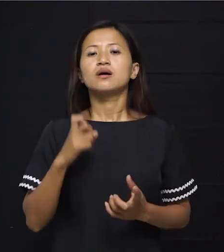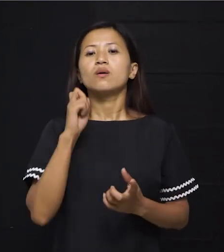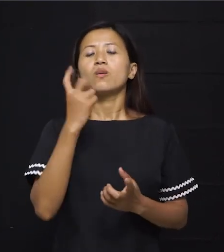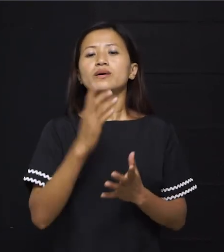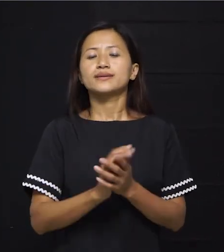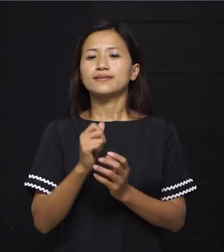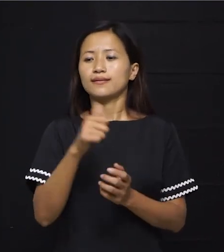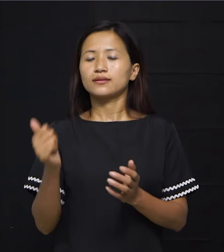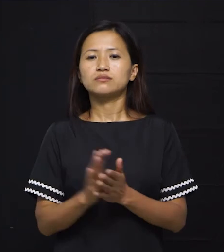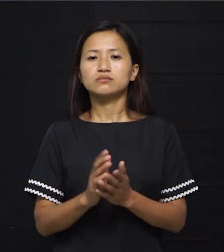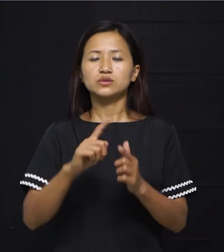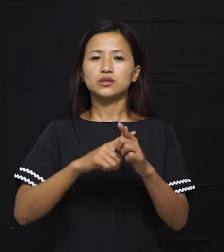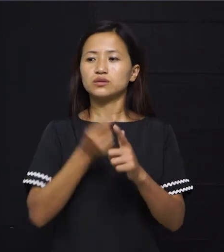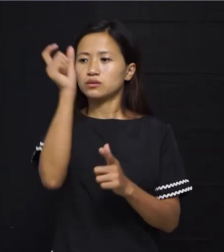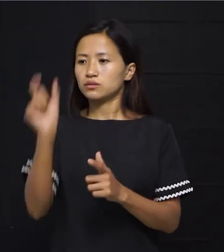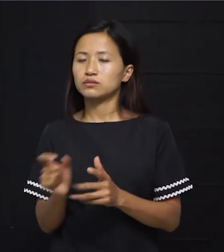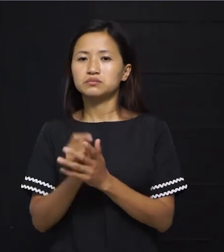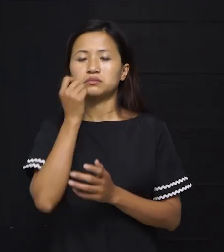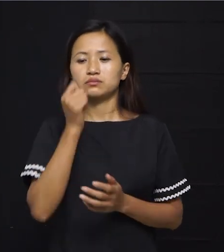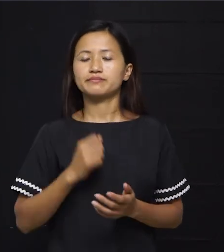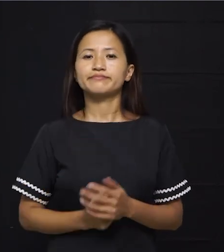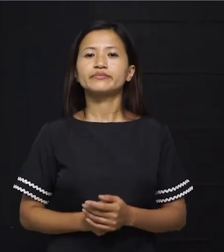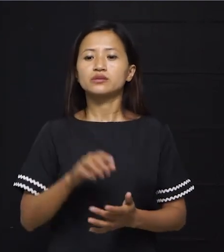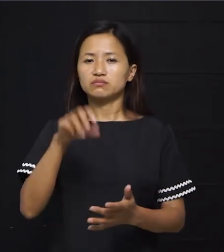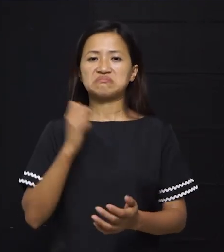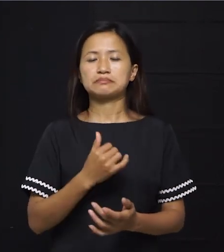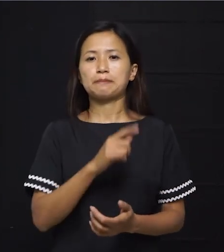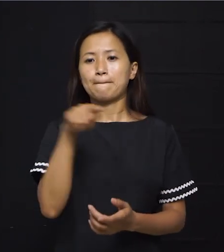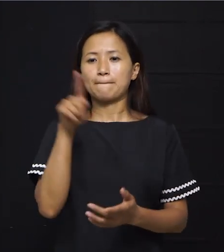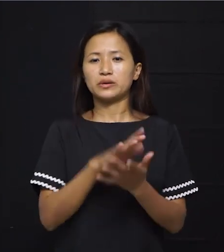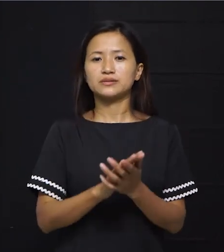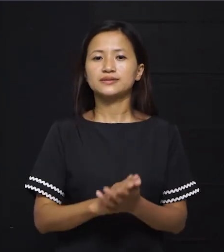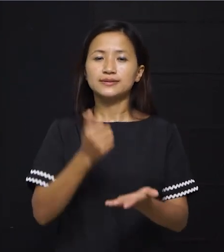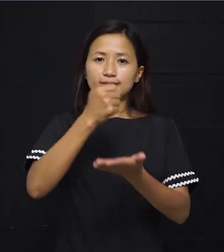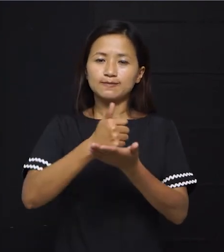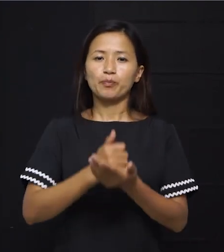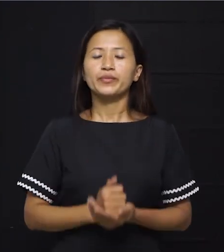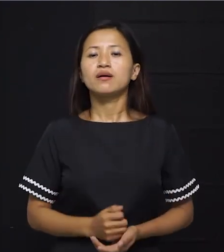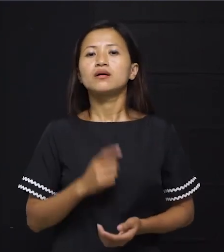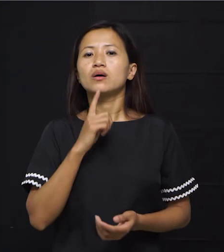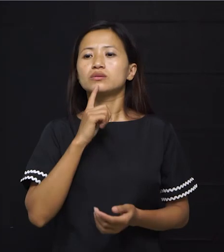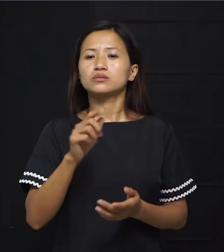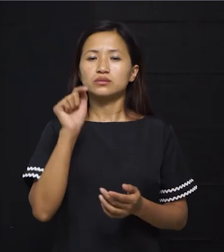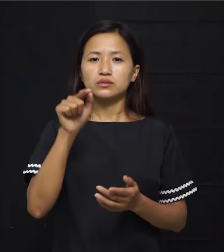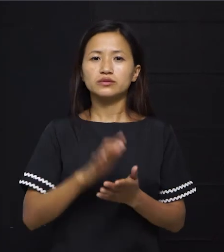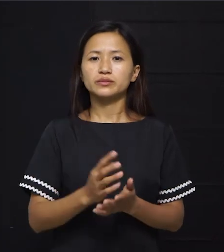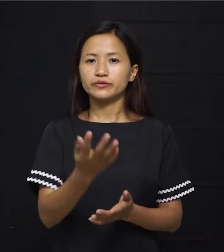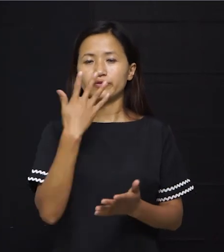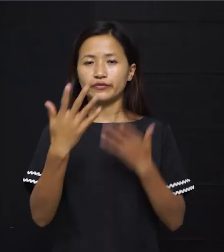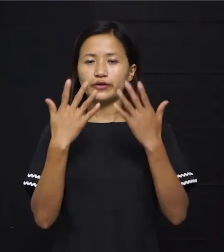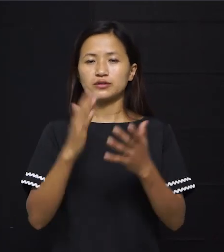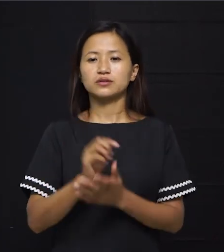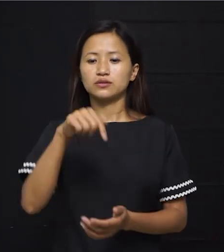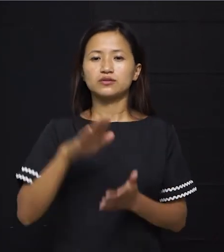not take any wrong decision. You will also be faced, I'm warning you and I'm advising you, you will also be faced